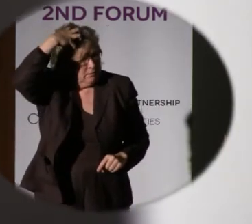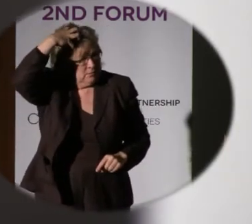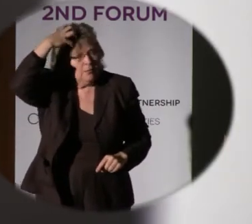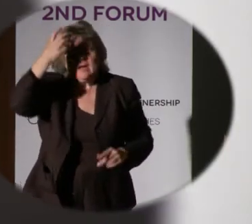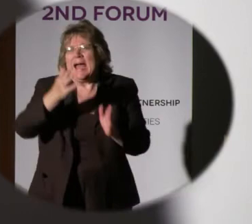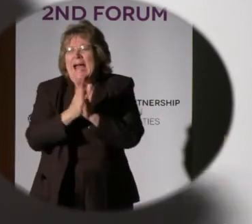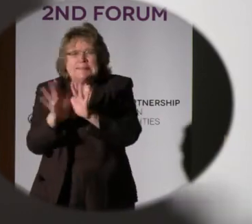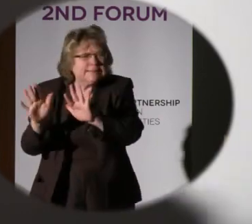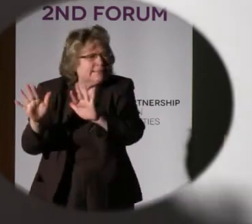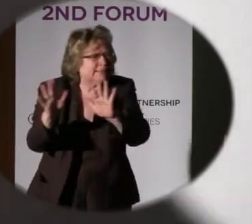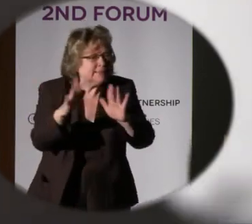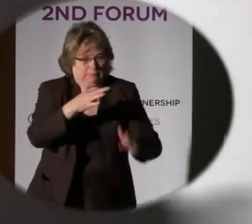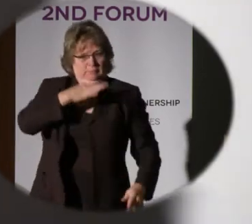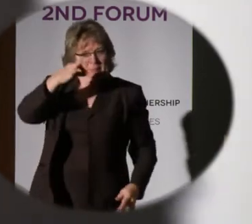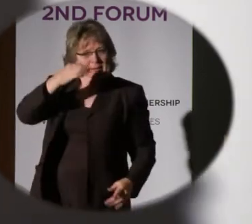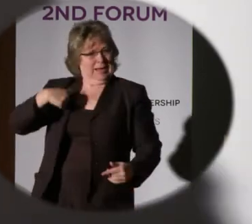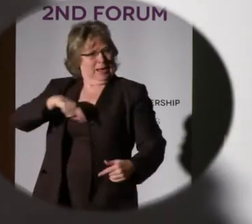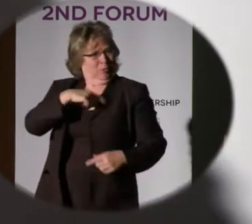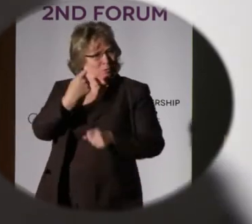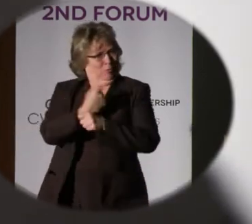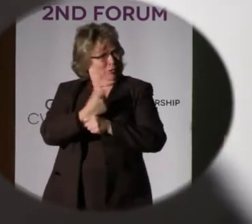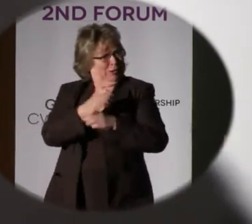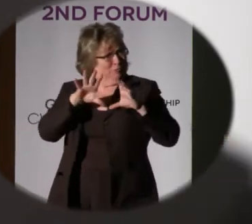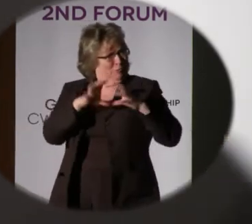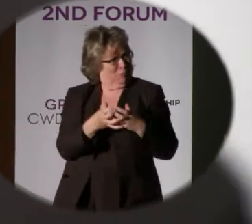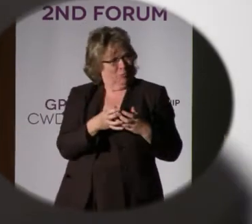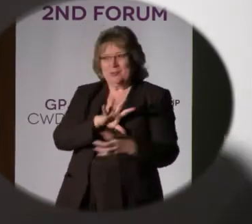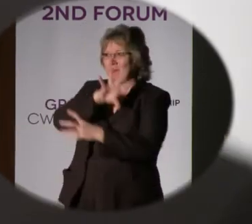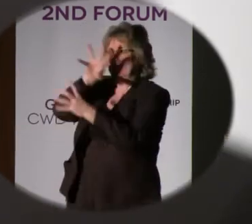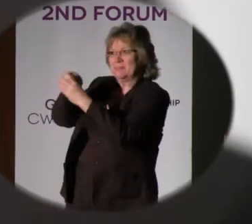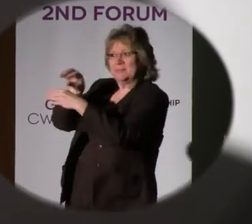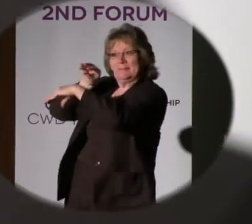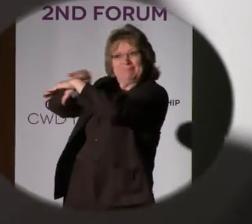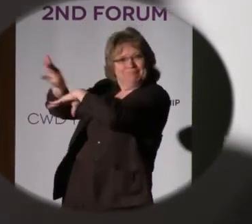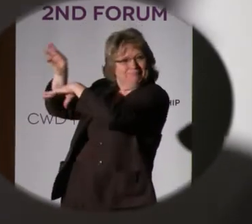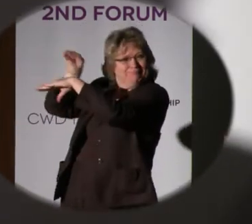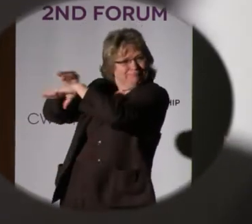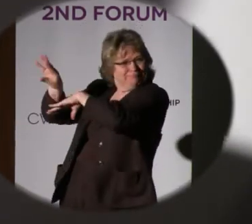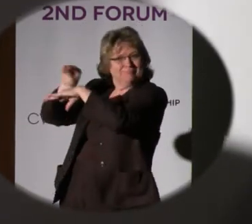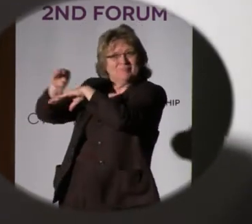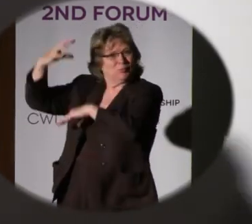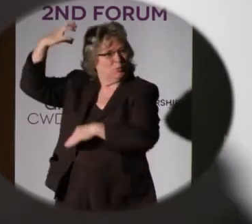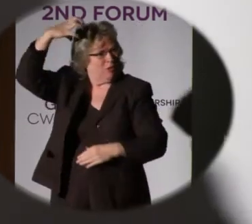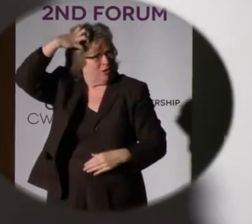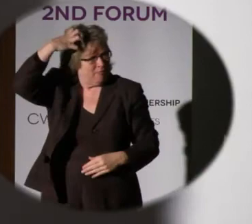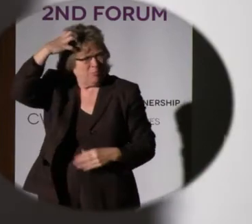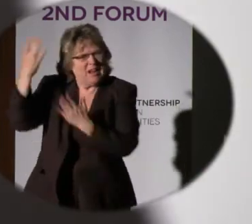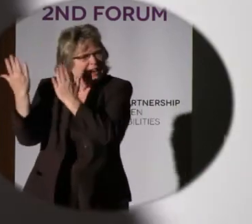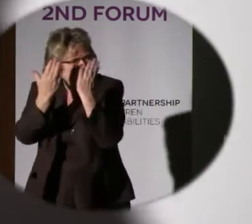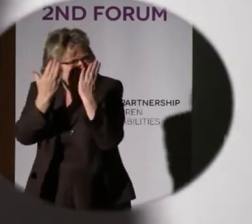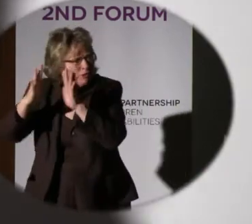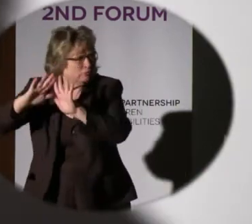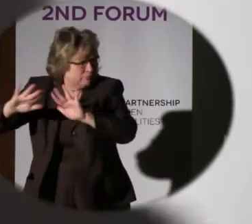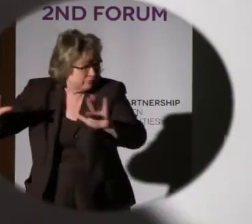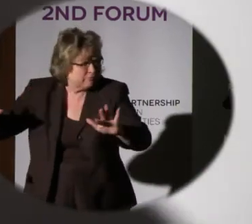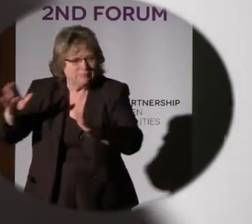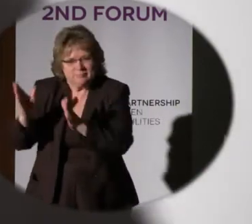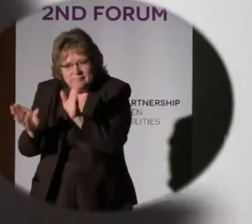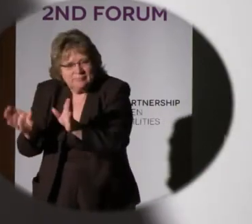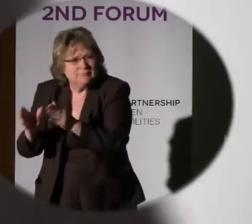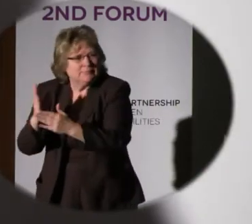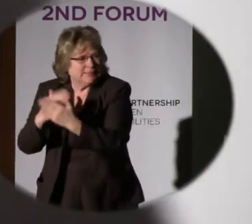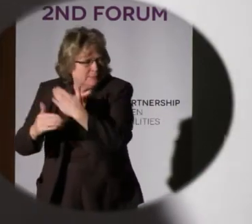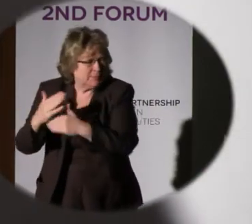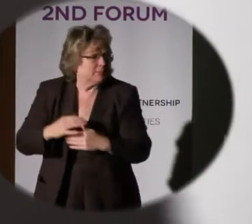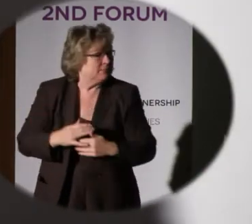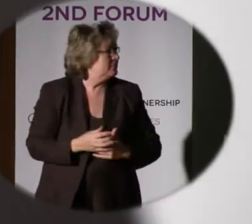Common priorities. I would like to just mention one quick thing. We have two groups, we have a thematic group, and also in thematic group